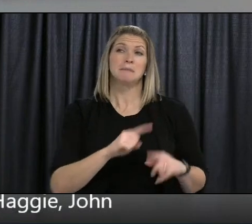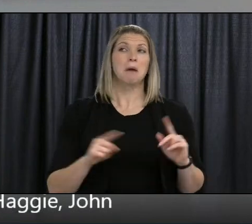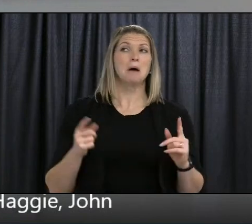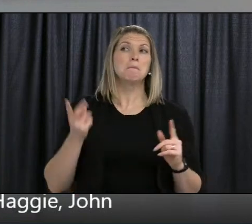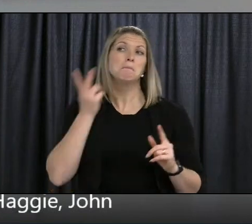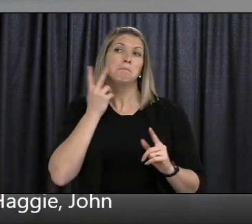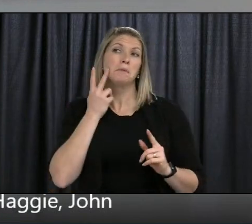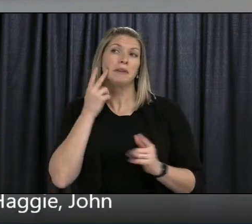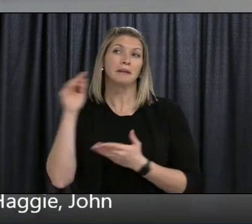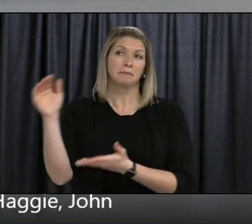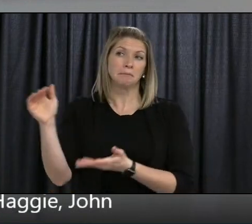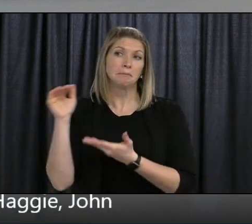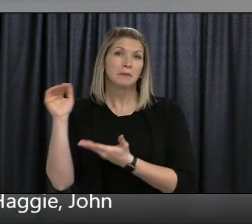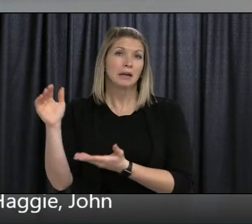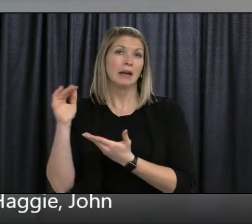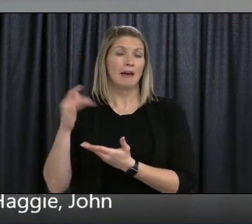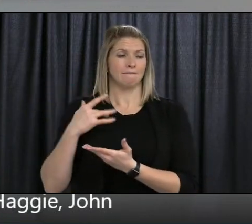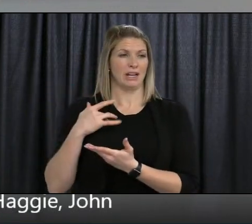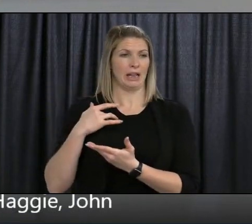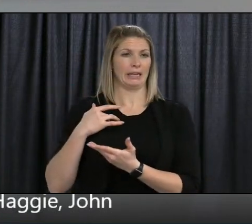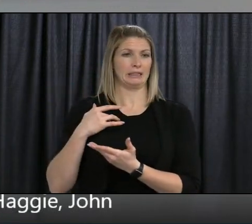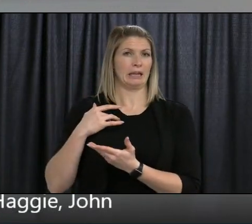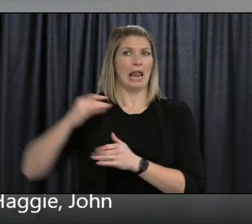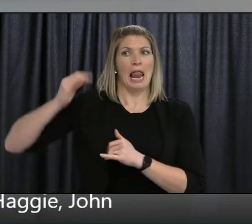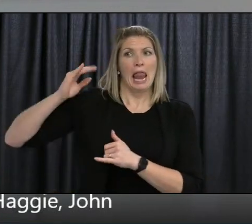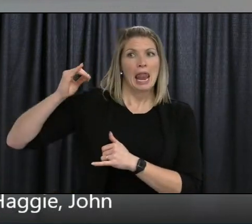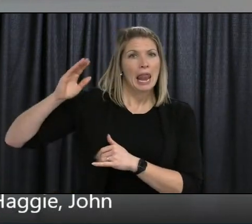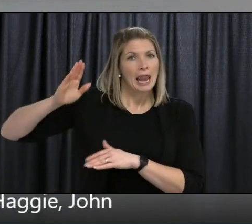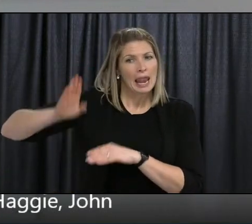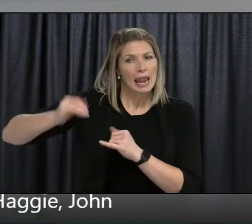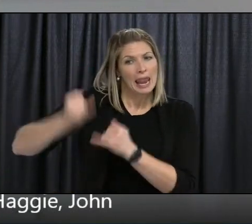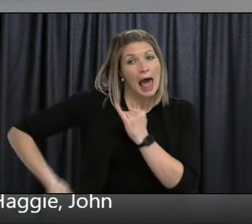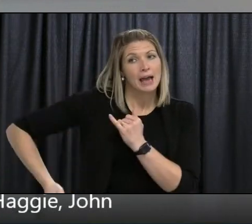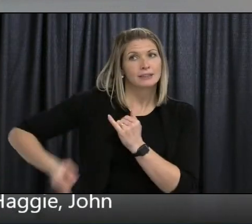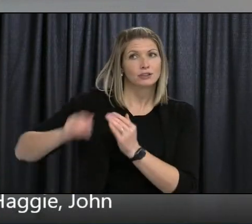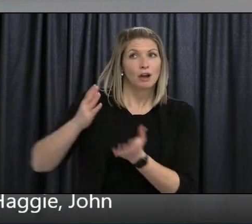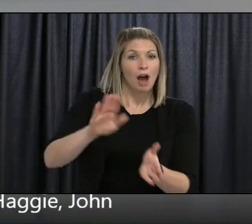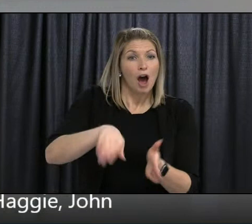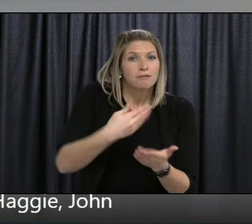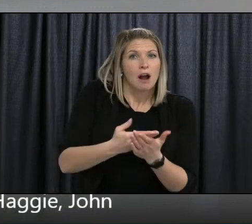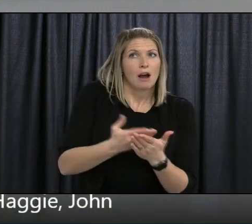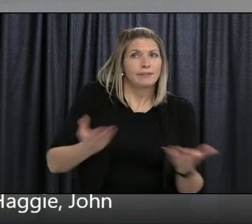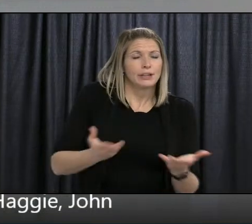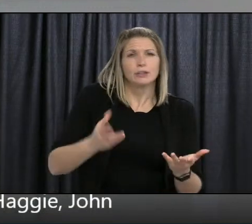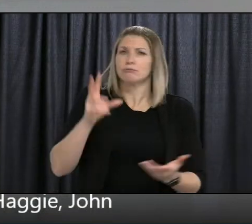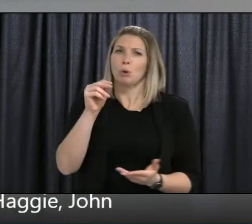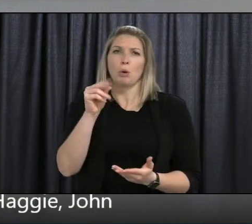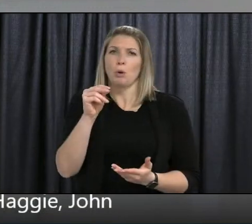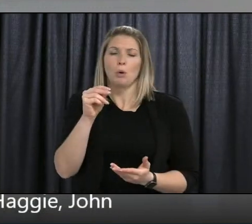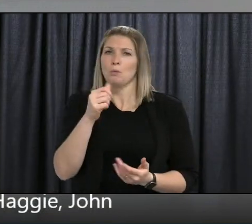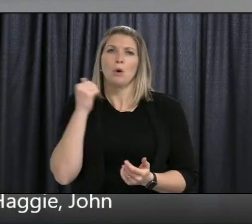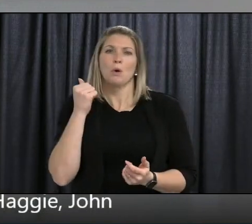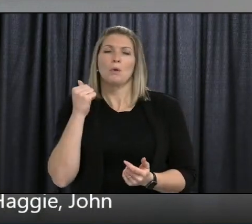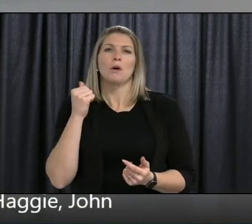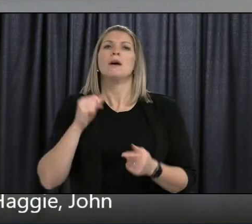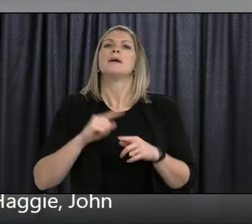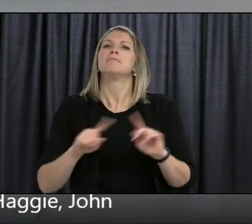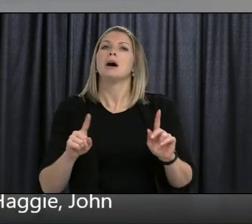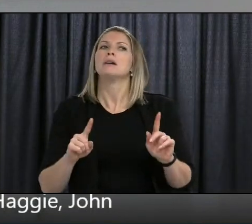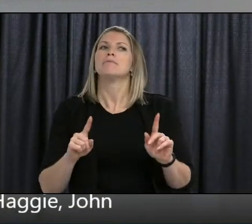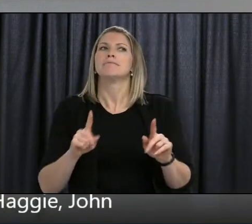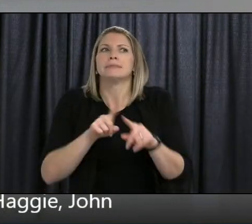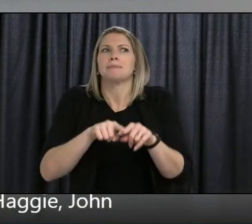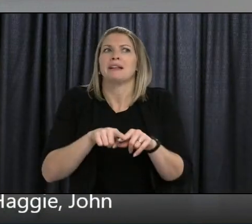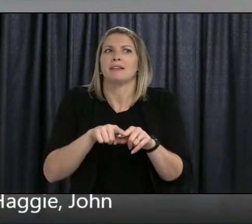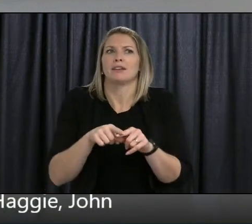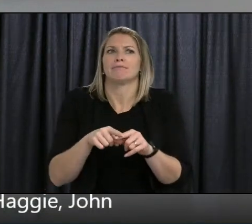any significant delays in doing this. I think it will be one of those